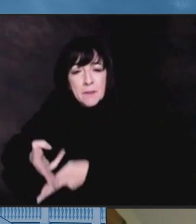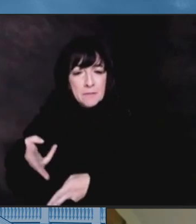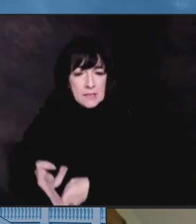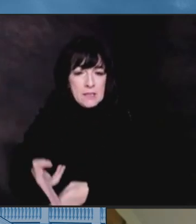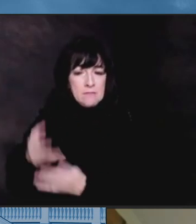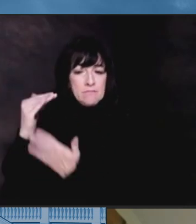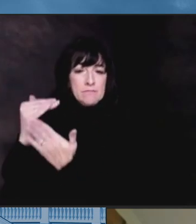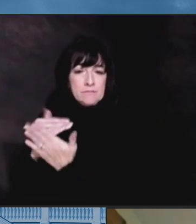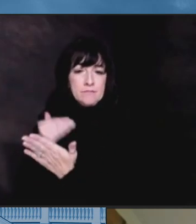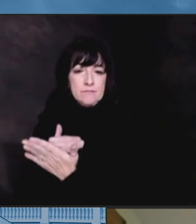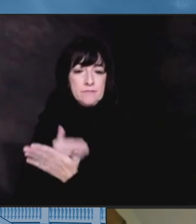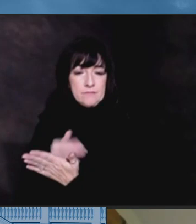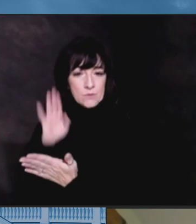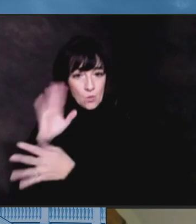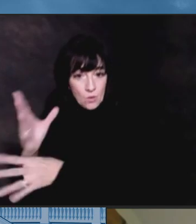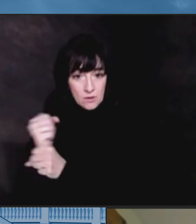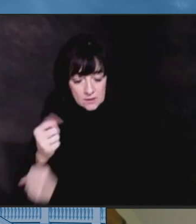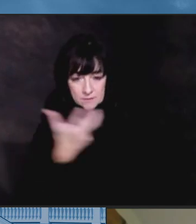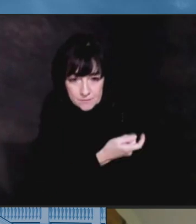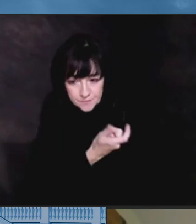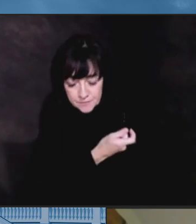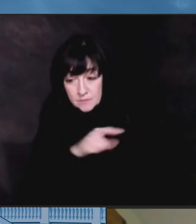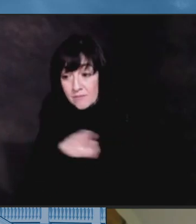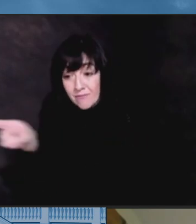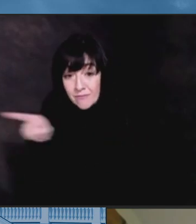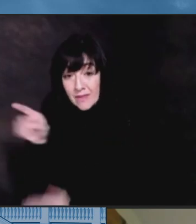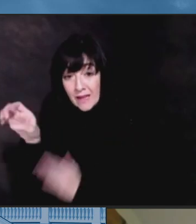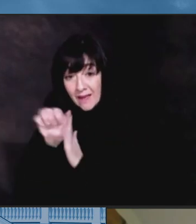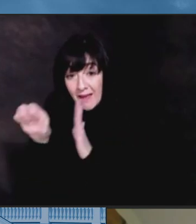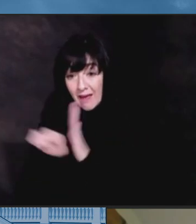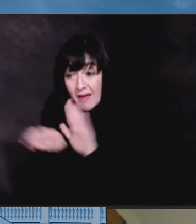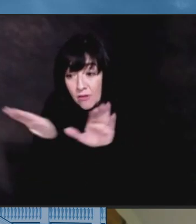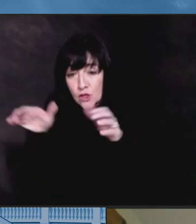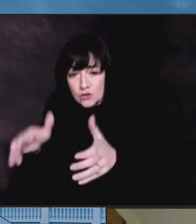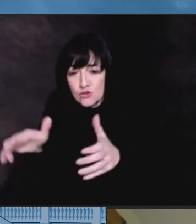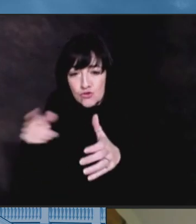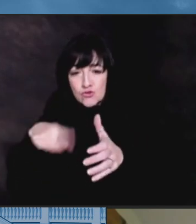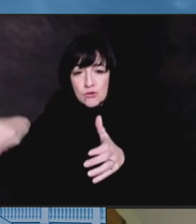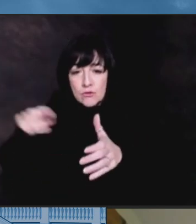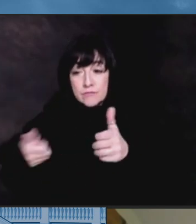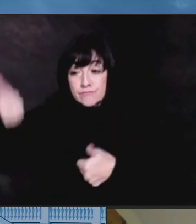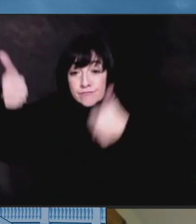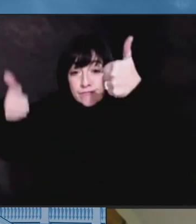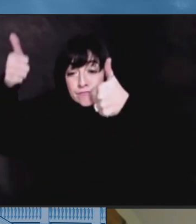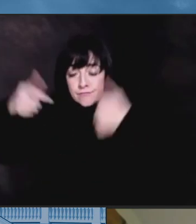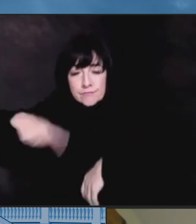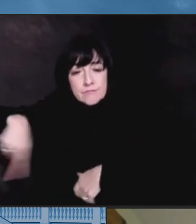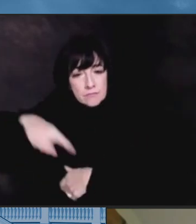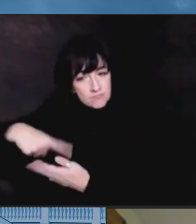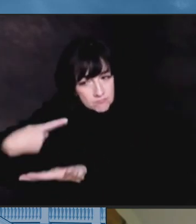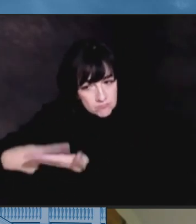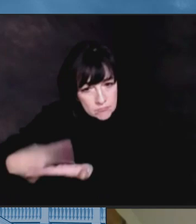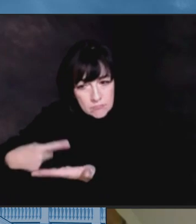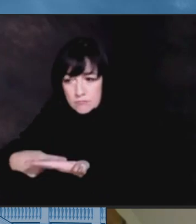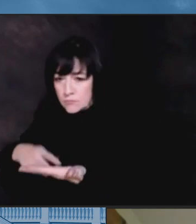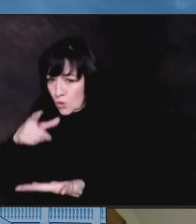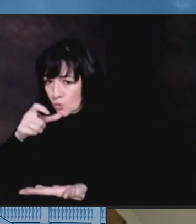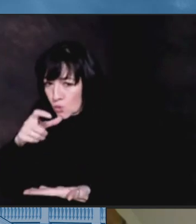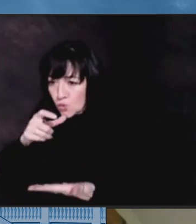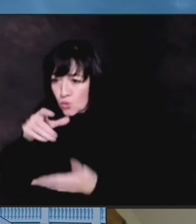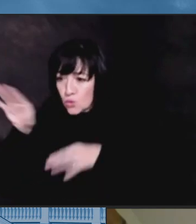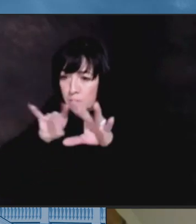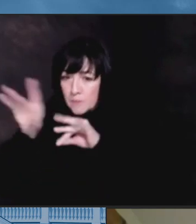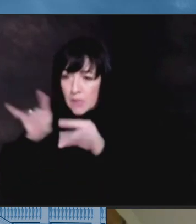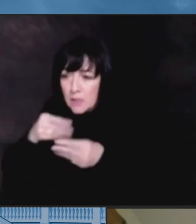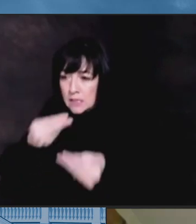And our ethics group is also having discussions around this. But from our perspective, where we are right now,